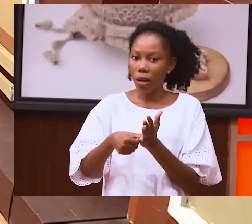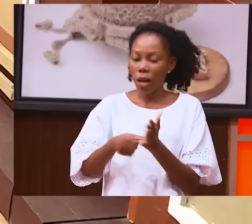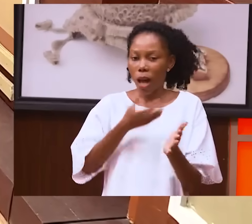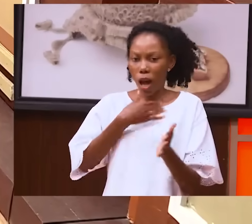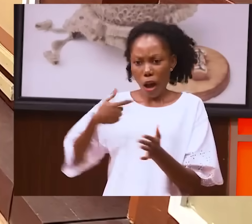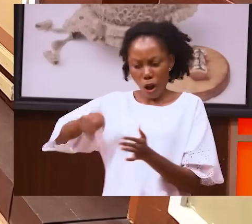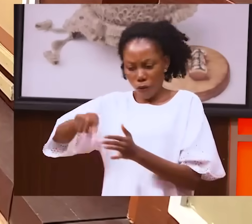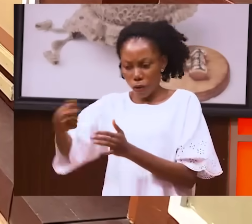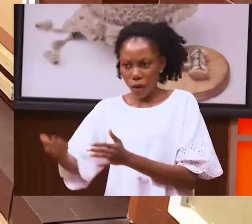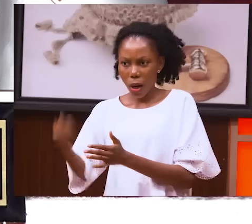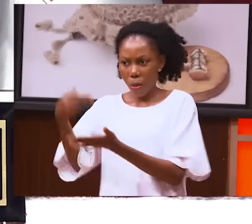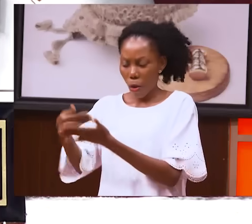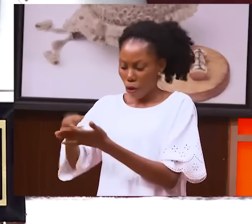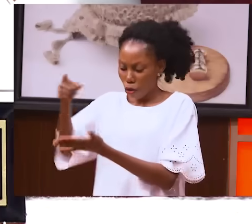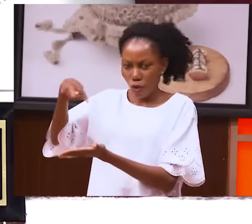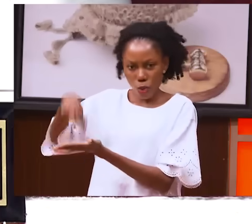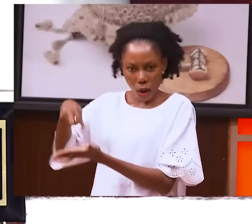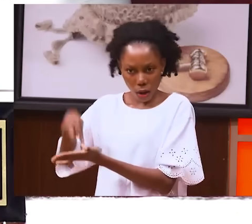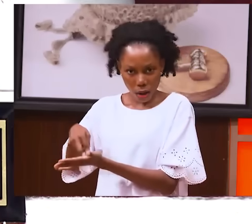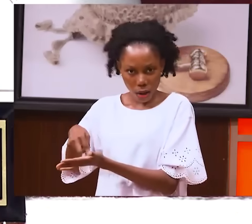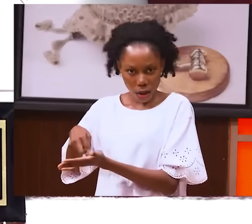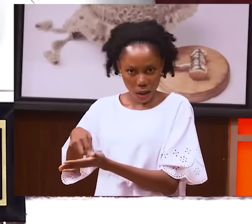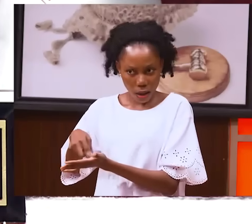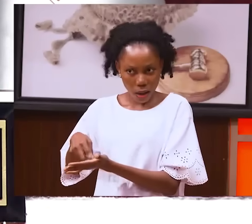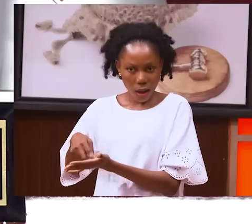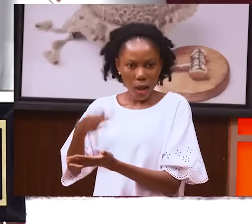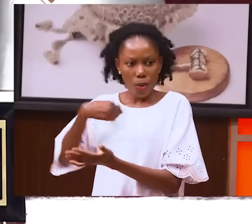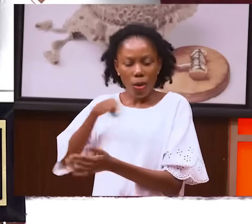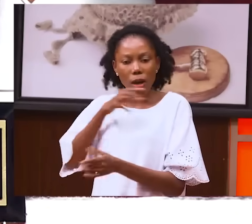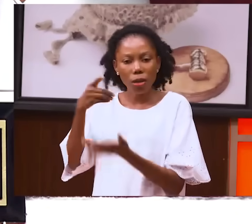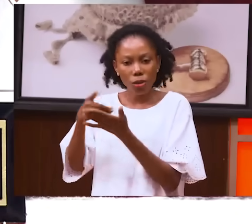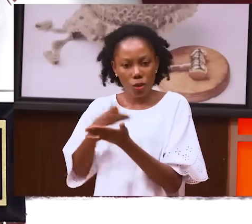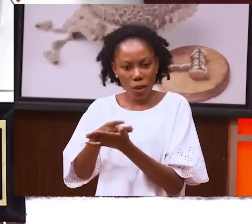money that you are owing. We're discussing the outstanding sum now.